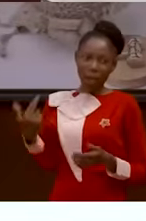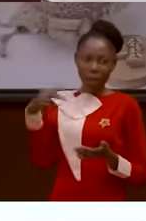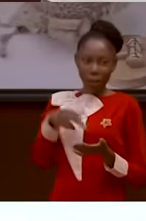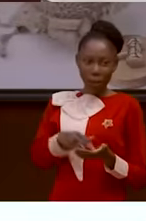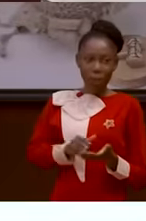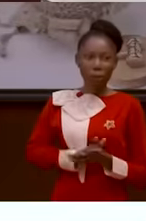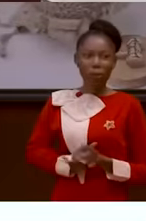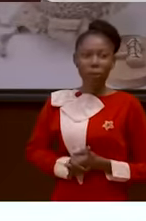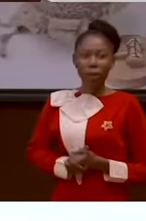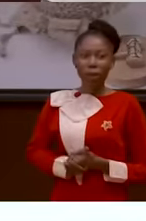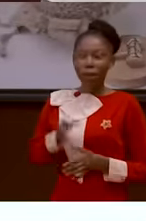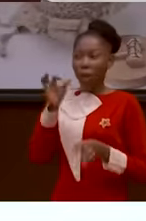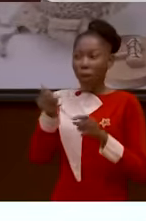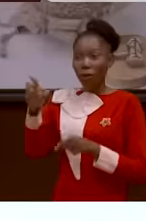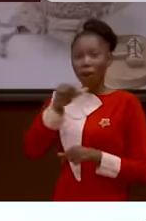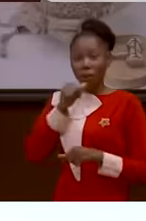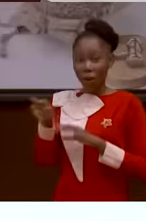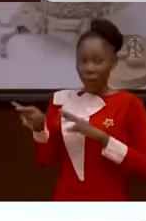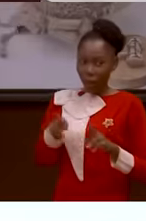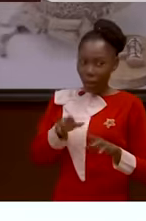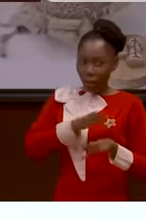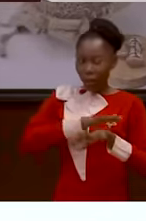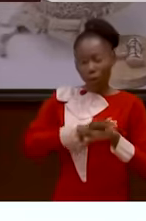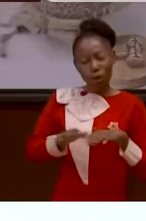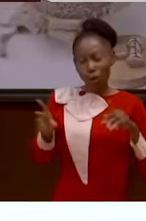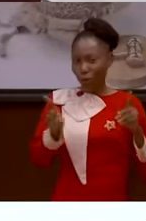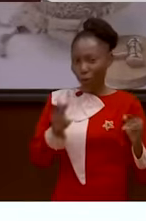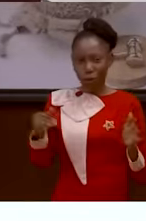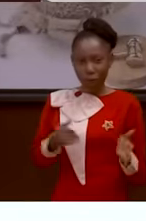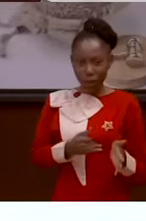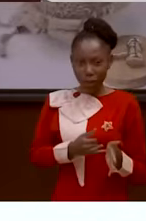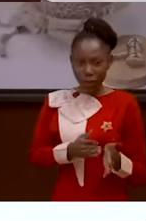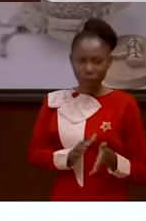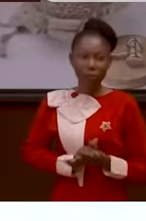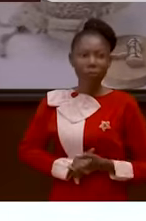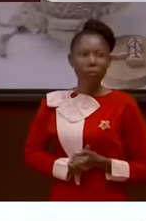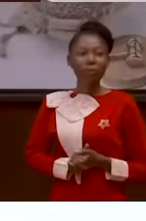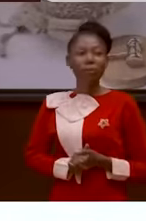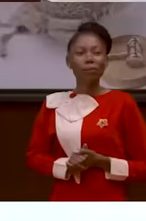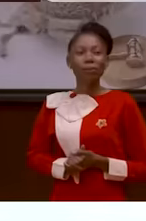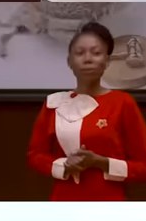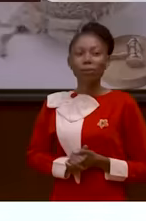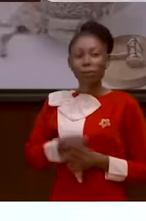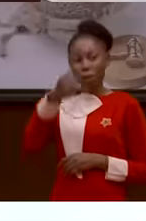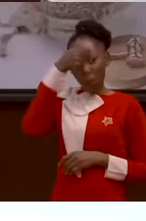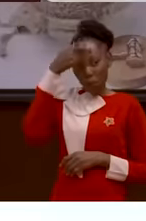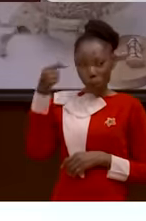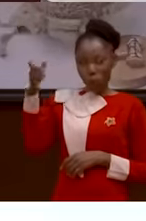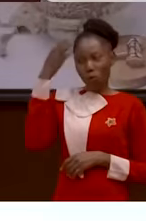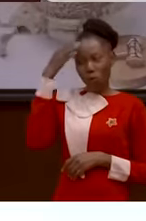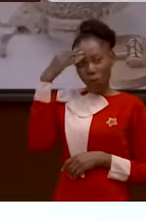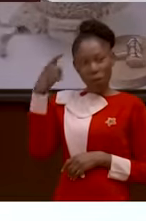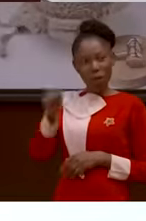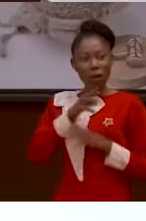If you are not ready, then don't do it. Because you know the